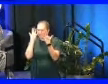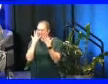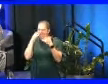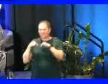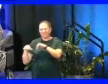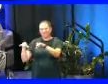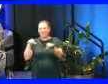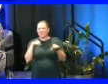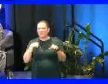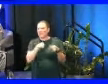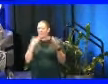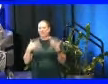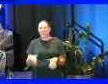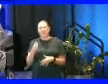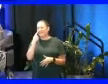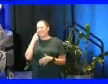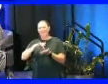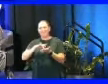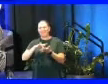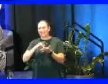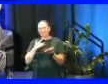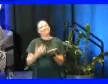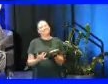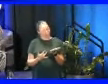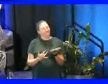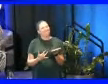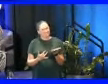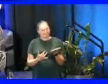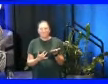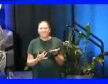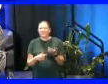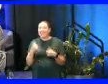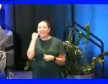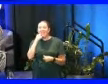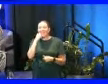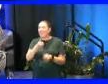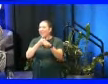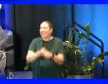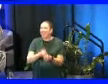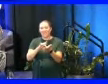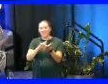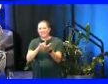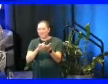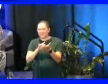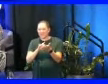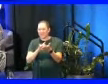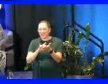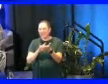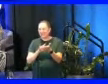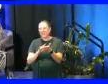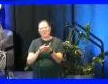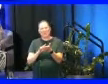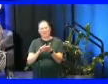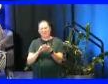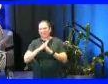commonality of not wanting to be on our meds, and not being on your meds cancels you, and it's a